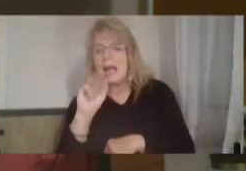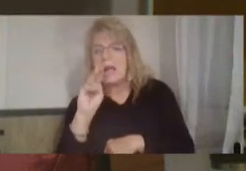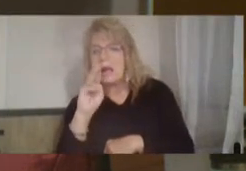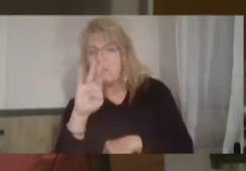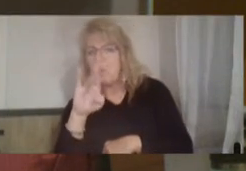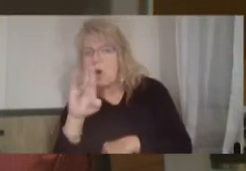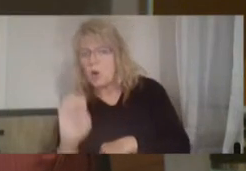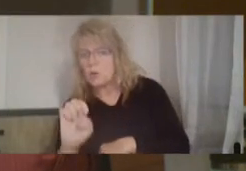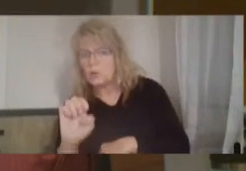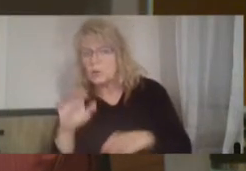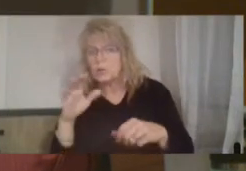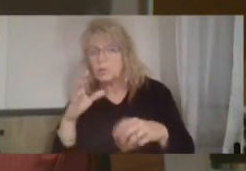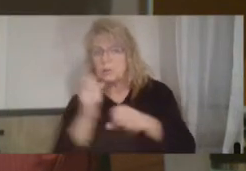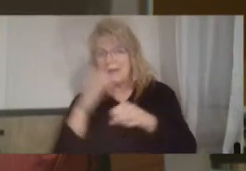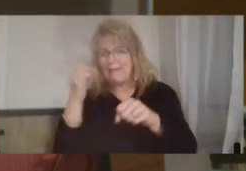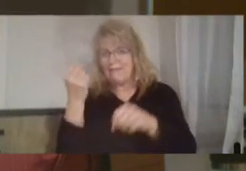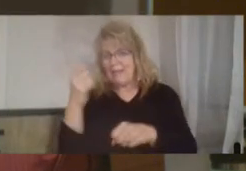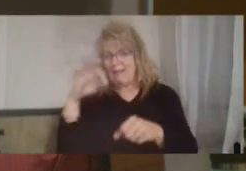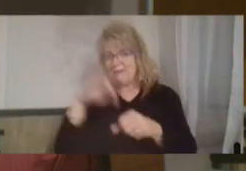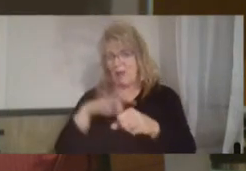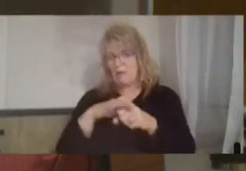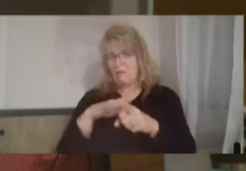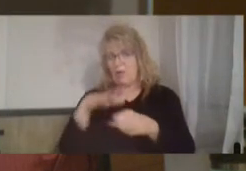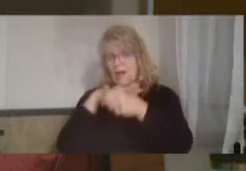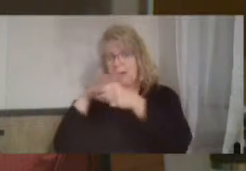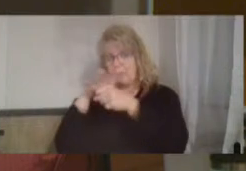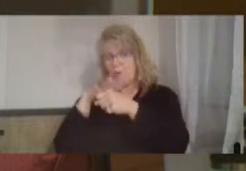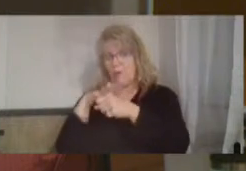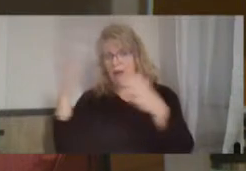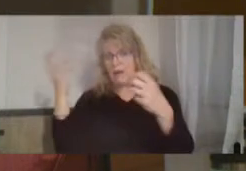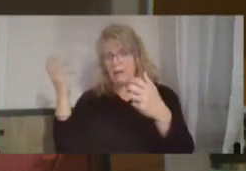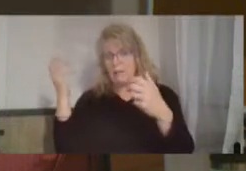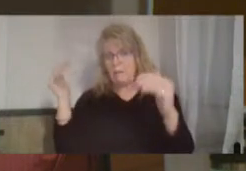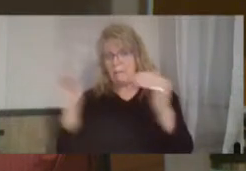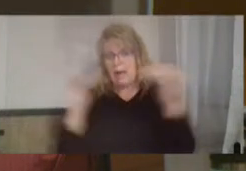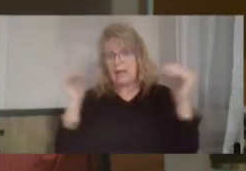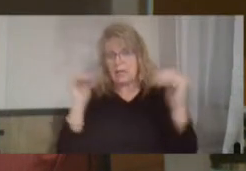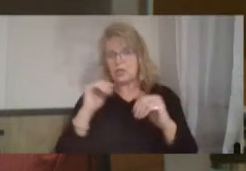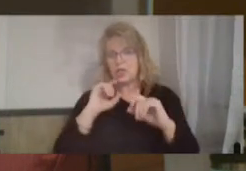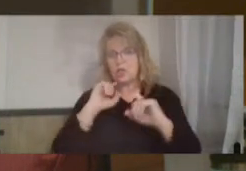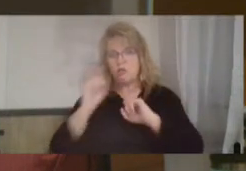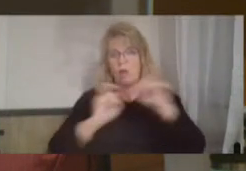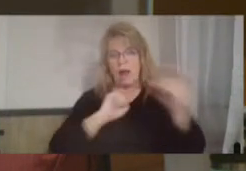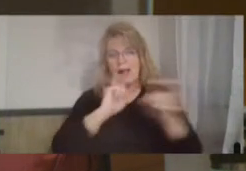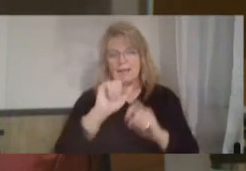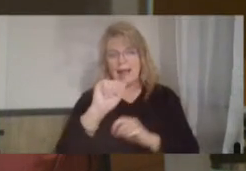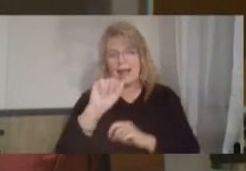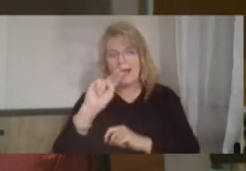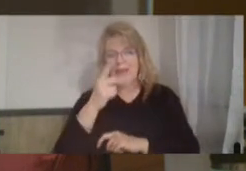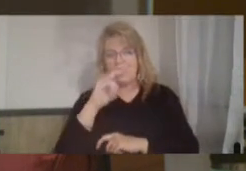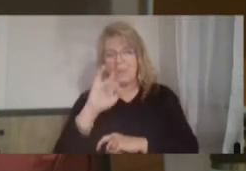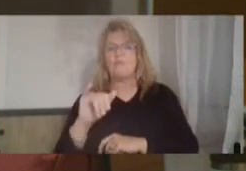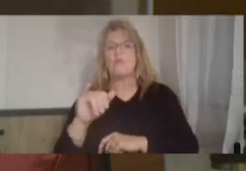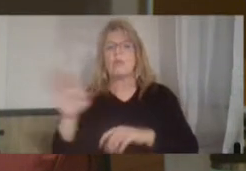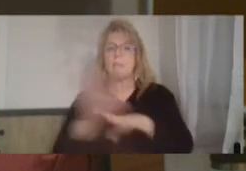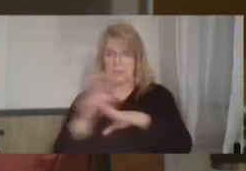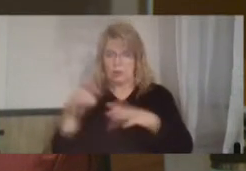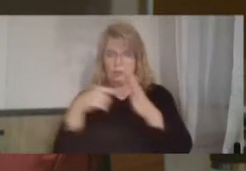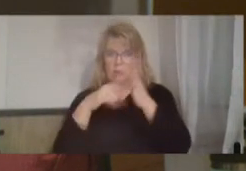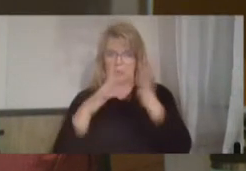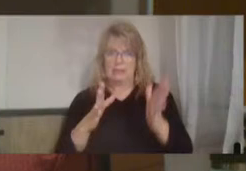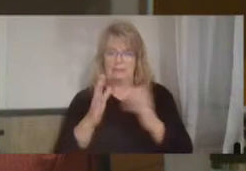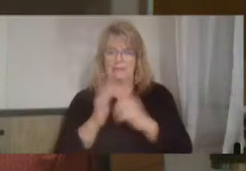nominations. For the Neighborhood Matching Grants, Anthony, and this is for the business representative,